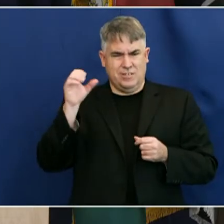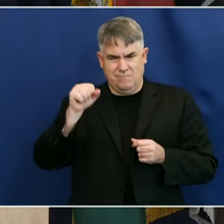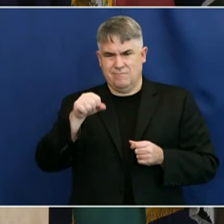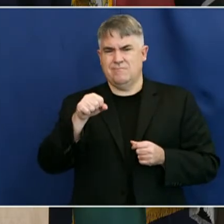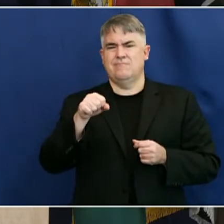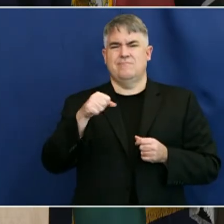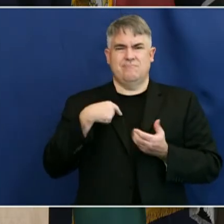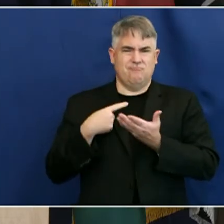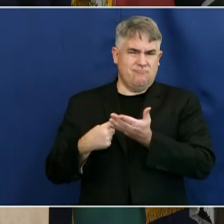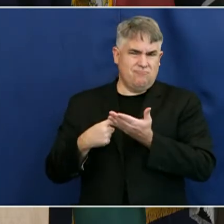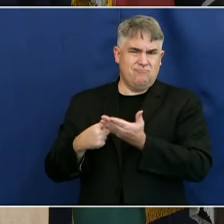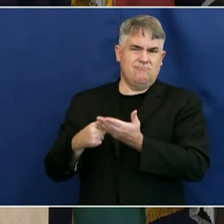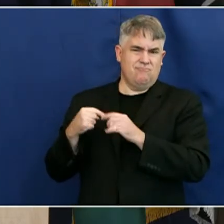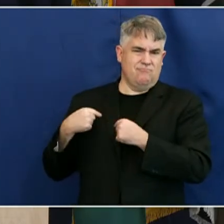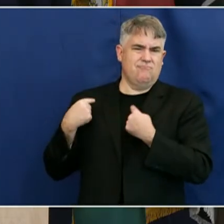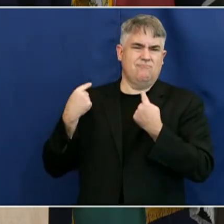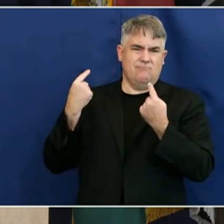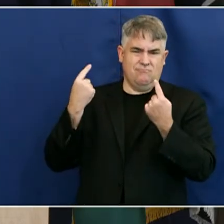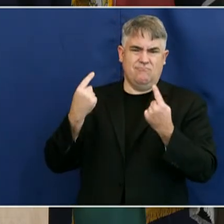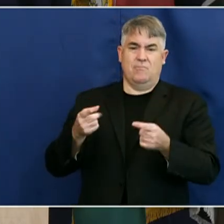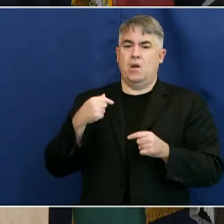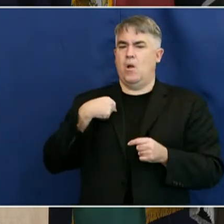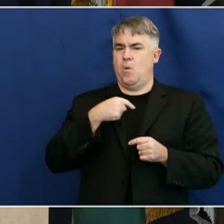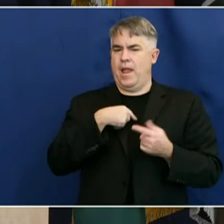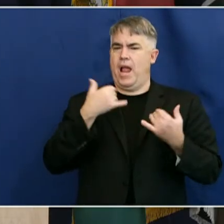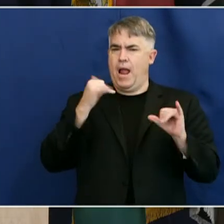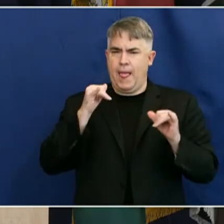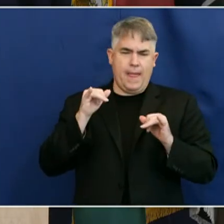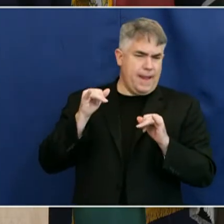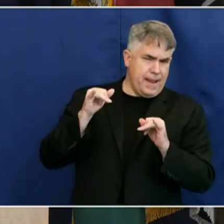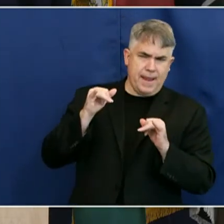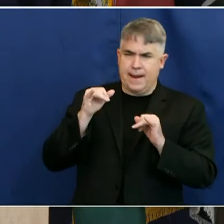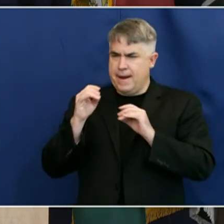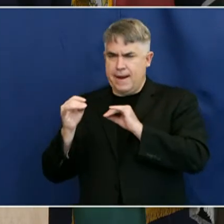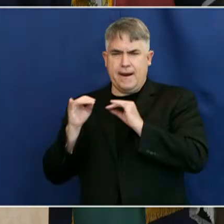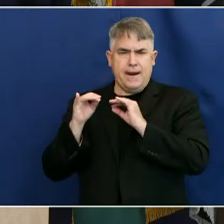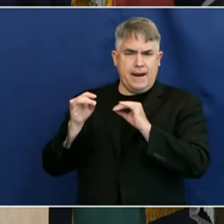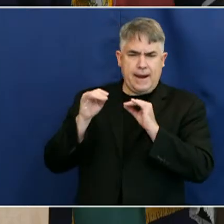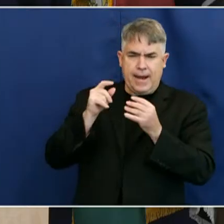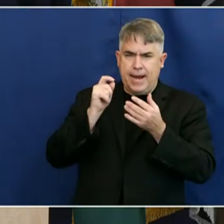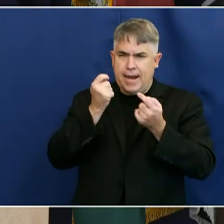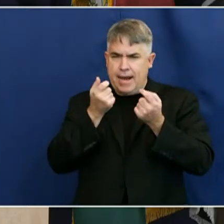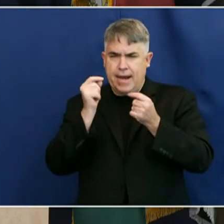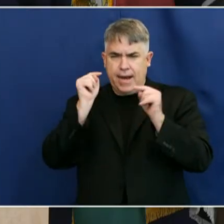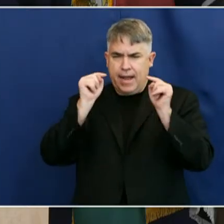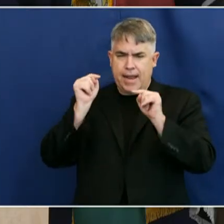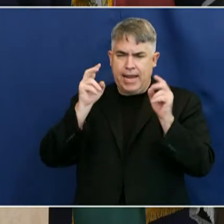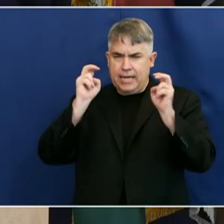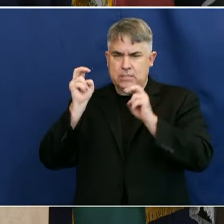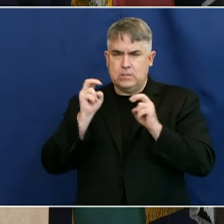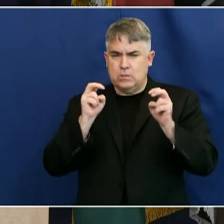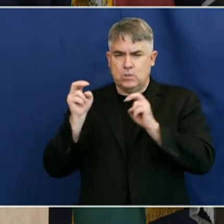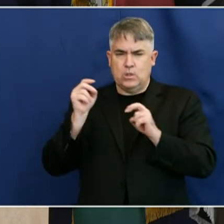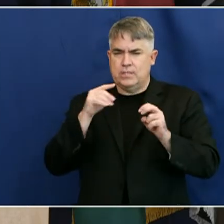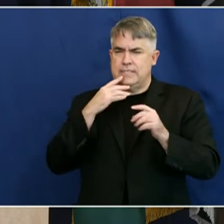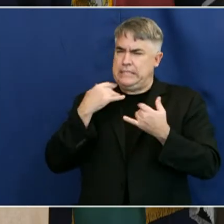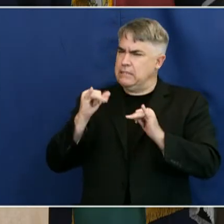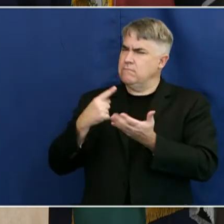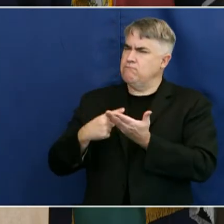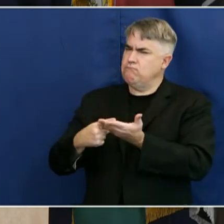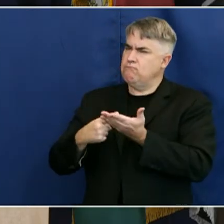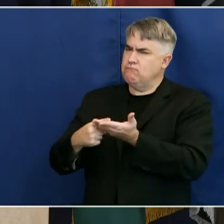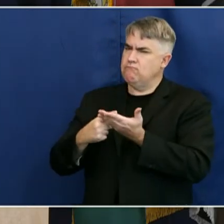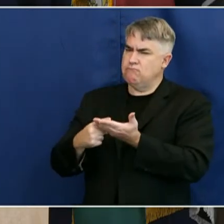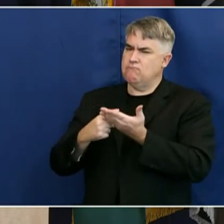discussions. We have some questions, and there are active talks that are underway. But we